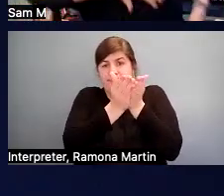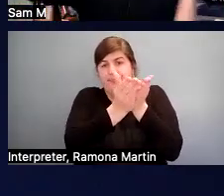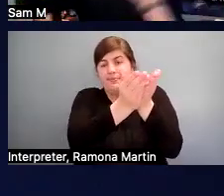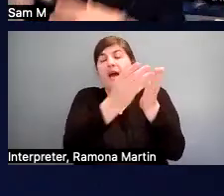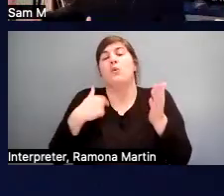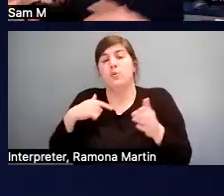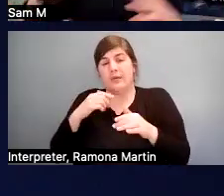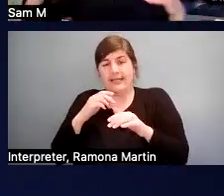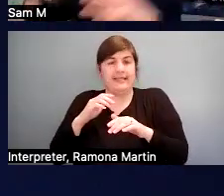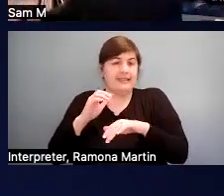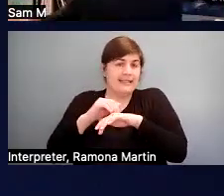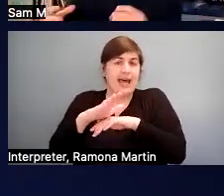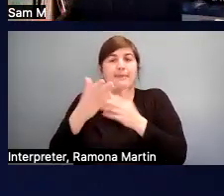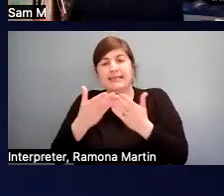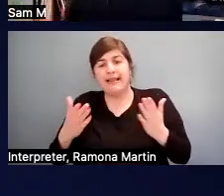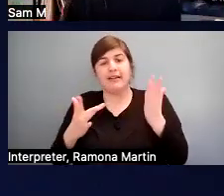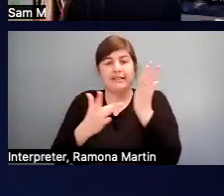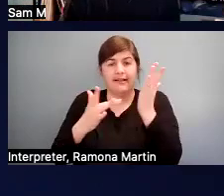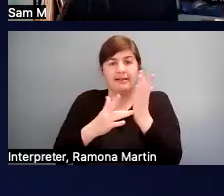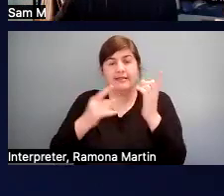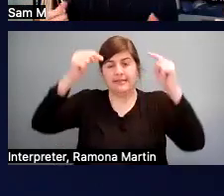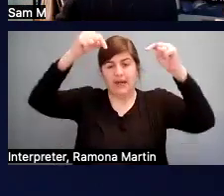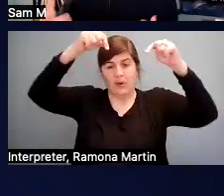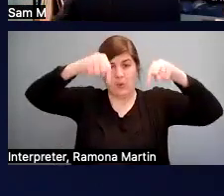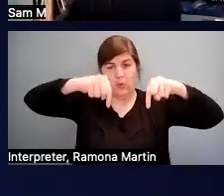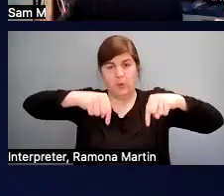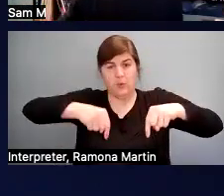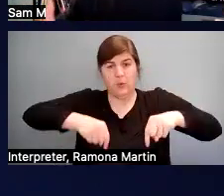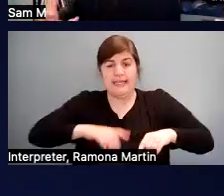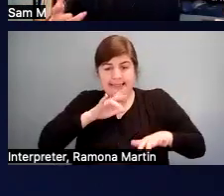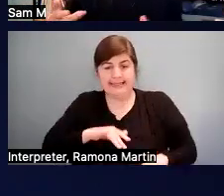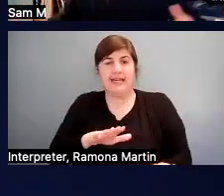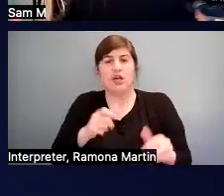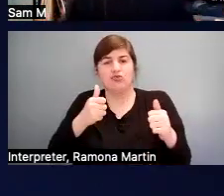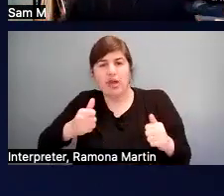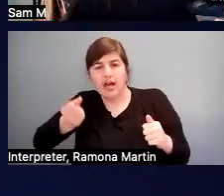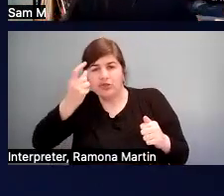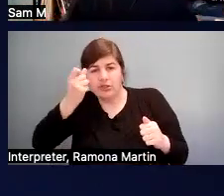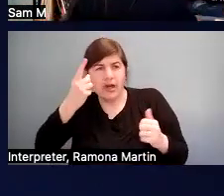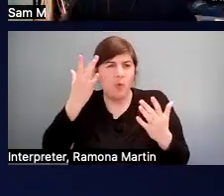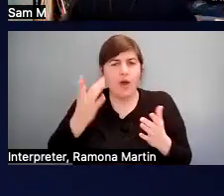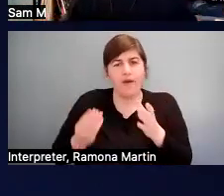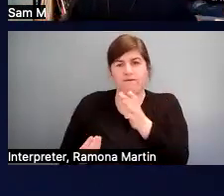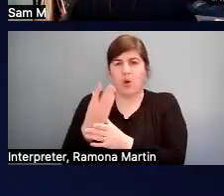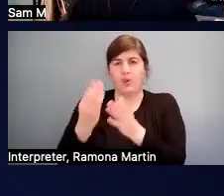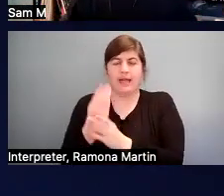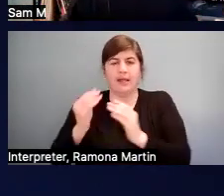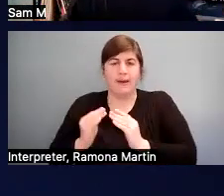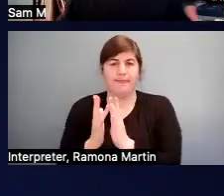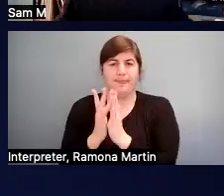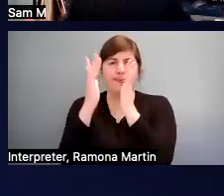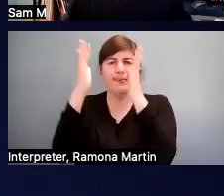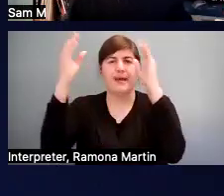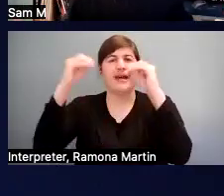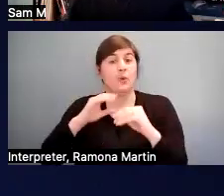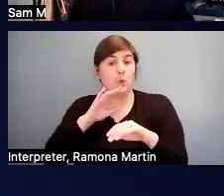send materials and technology down to the seafloor to try and understand why volcanoes are erupting in our oceans, and are